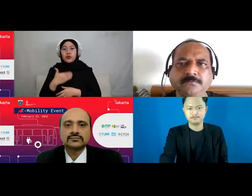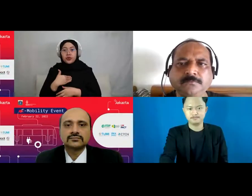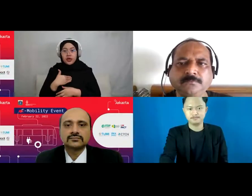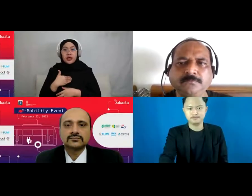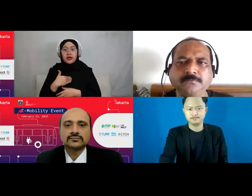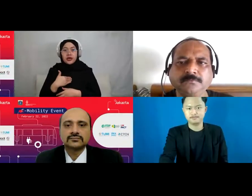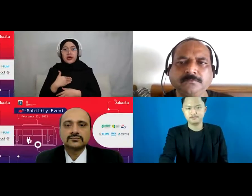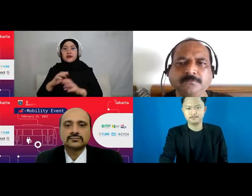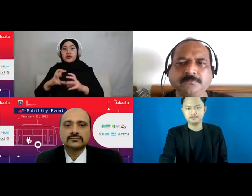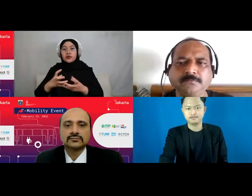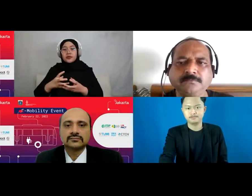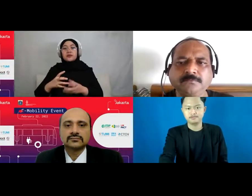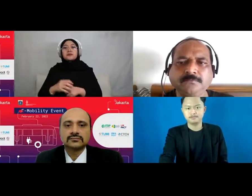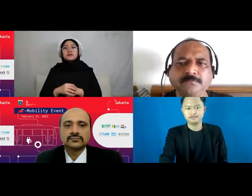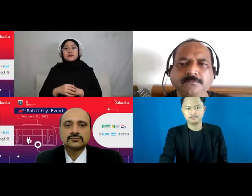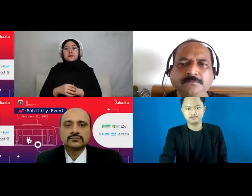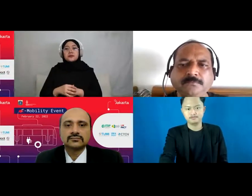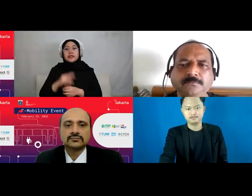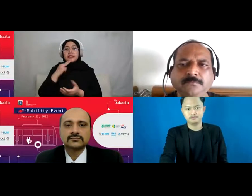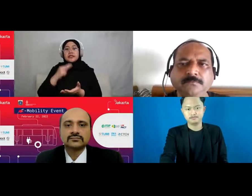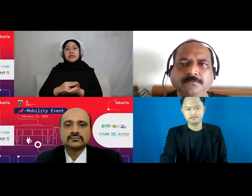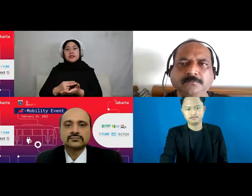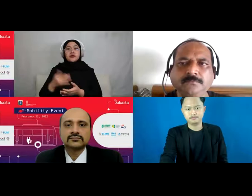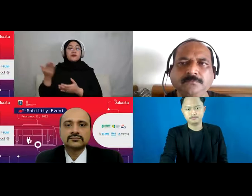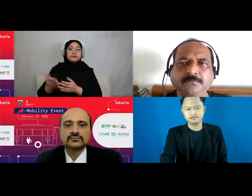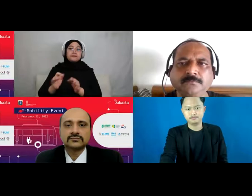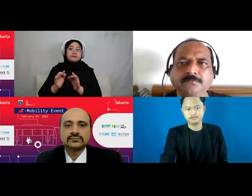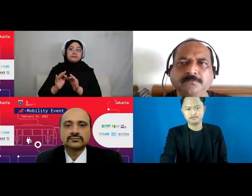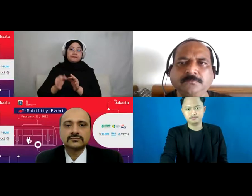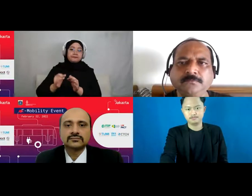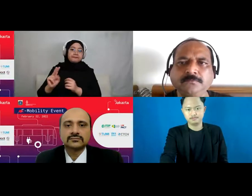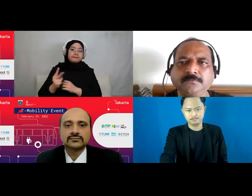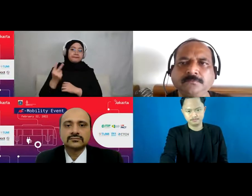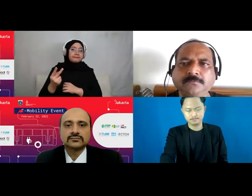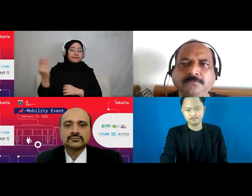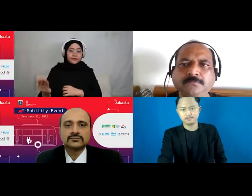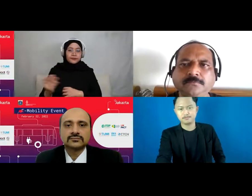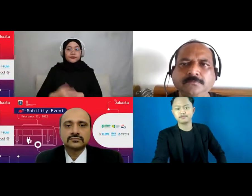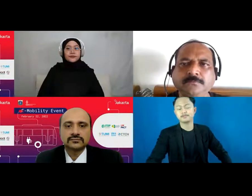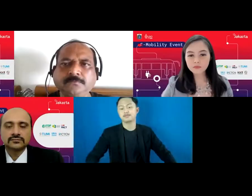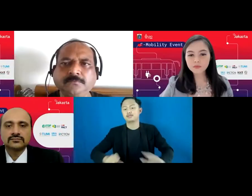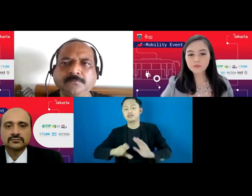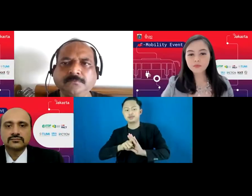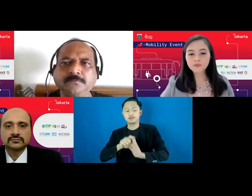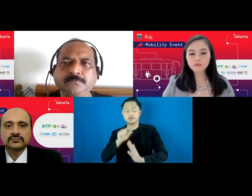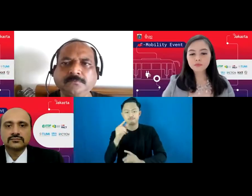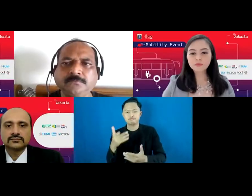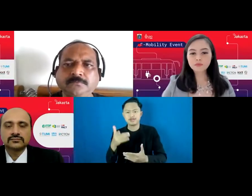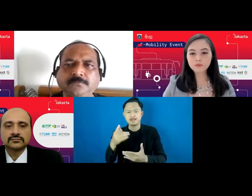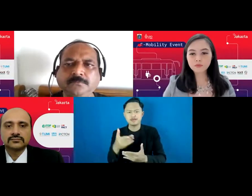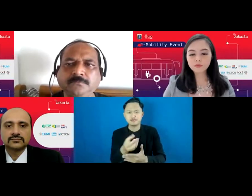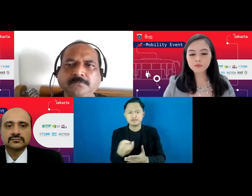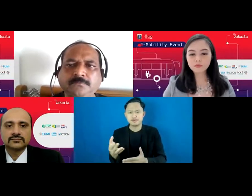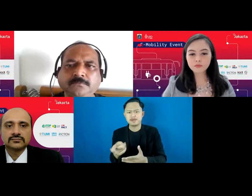which provides the buses under hiring to the government agencies. For the entire contract period, they will handle